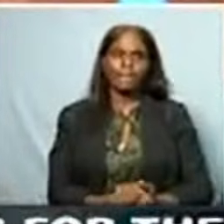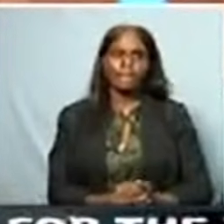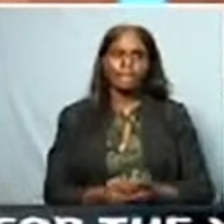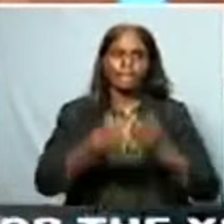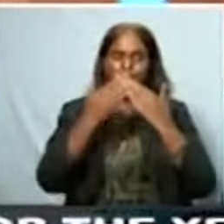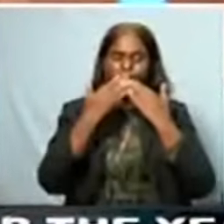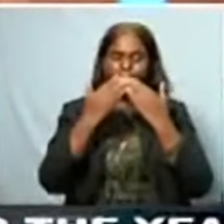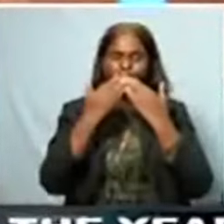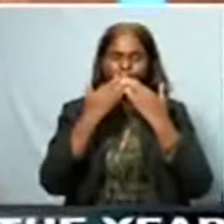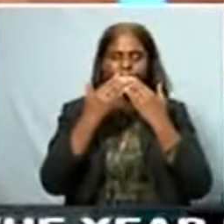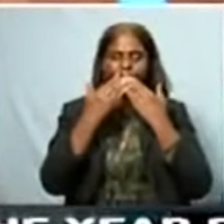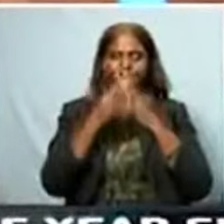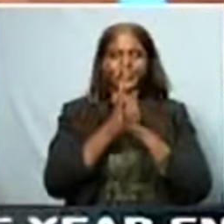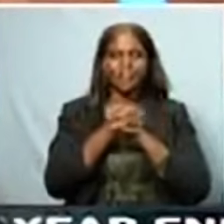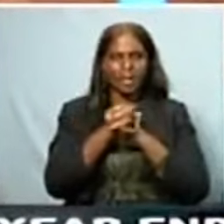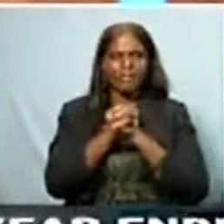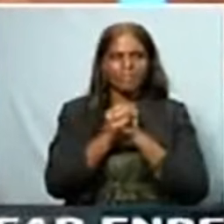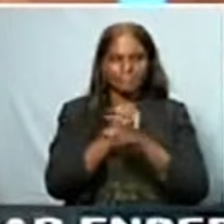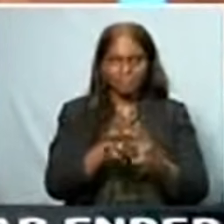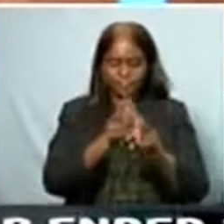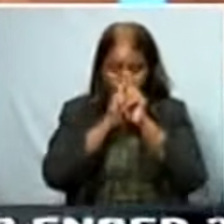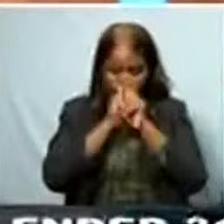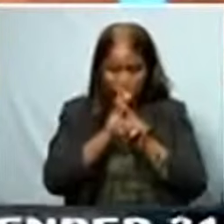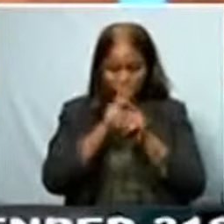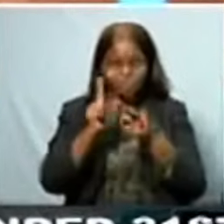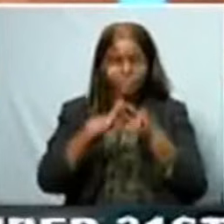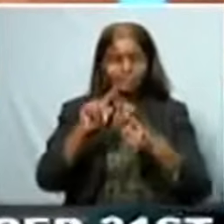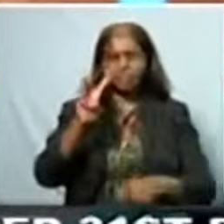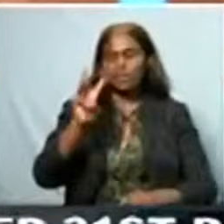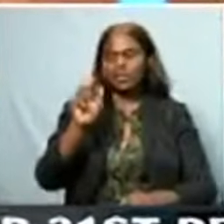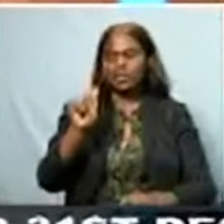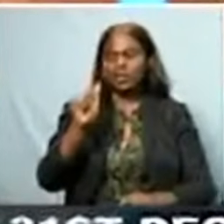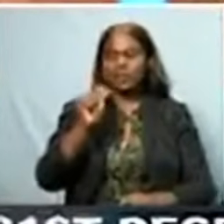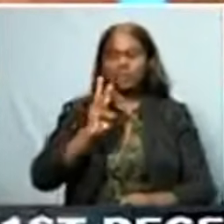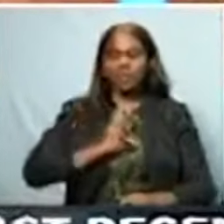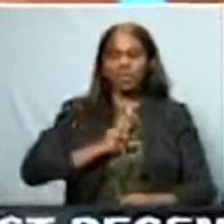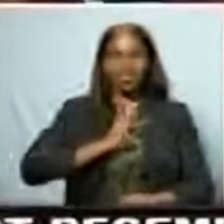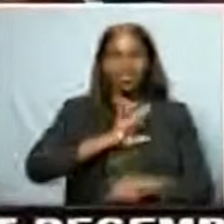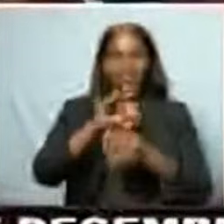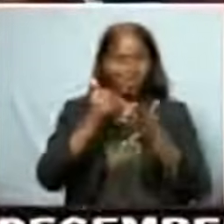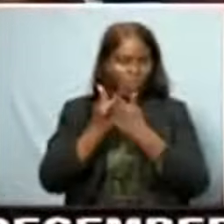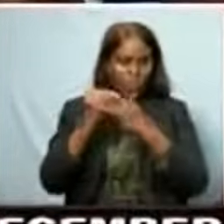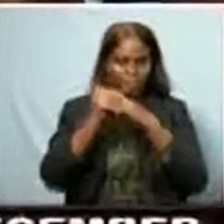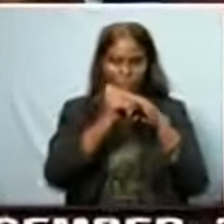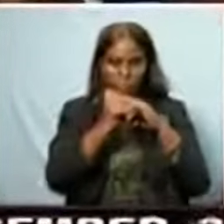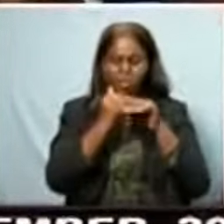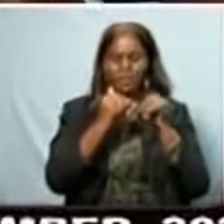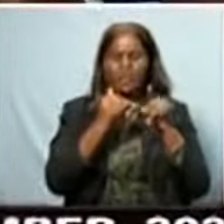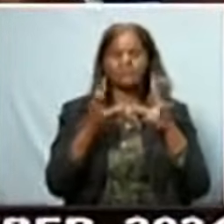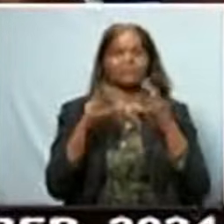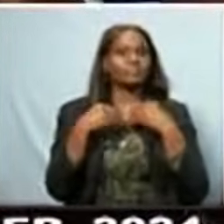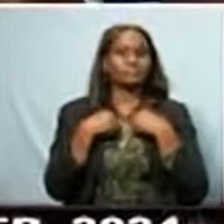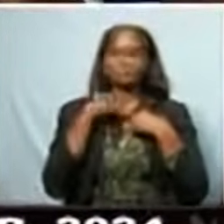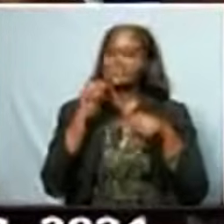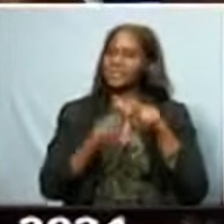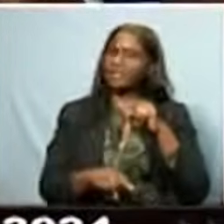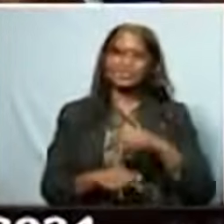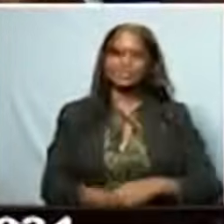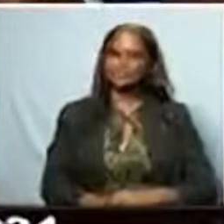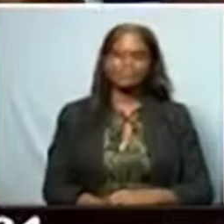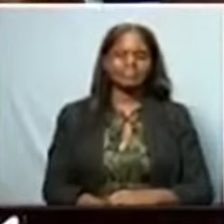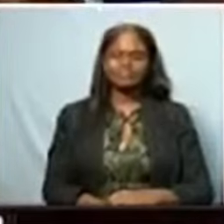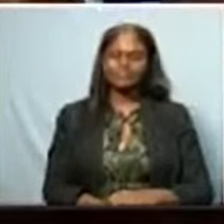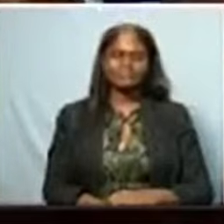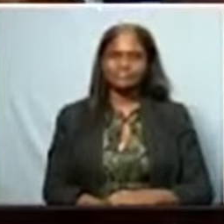Thank you, Honorable Mnyima. Chair, by all standards, this submission is unacceptable. You